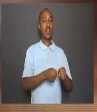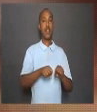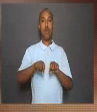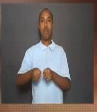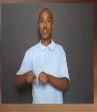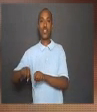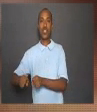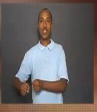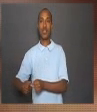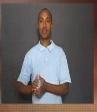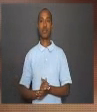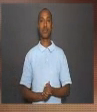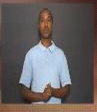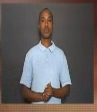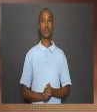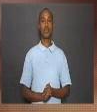decomposition,